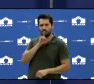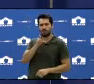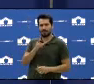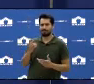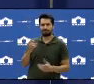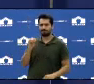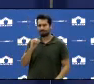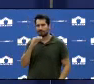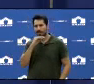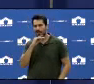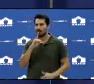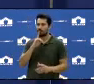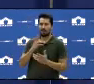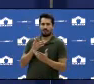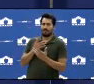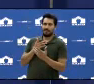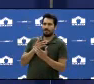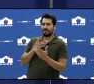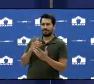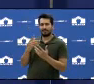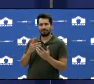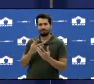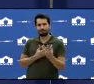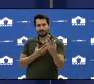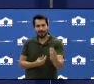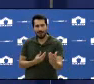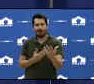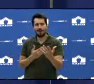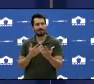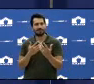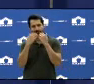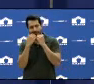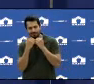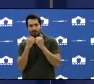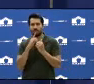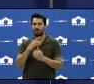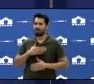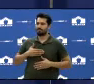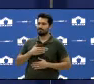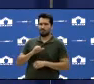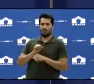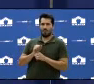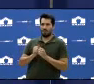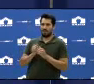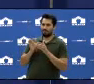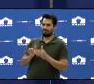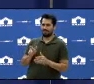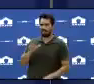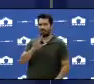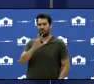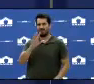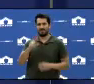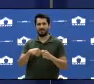comes across being very genuine and caring, and it's been a pleasure to work with him. He does have 35 years